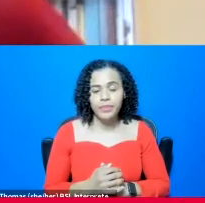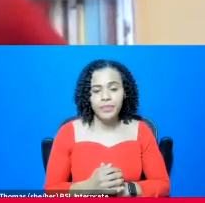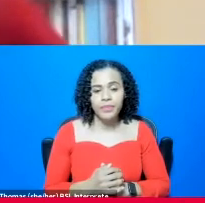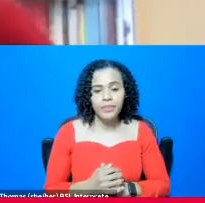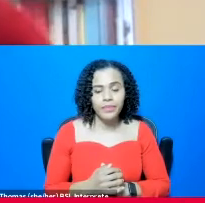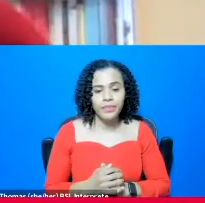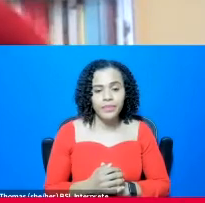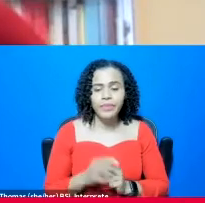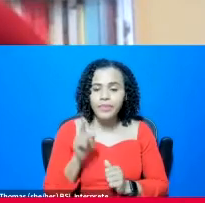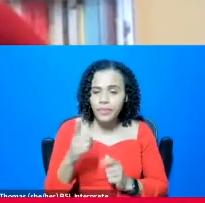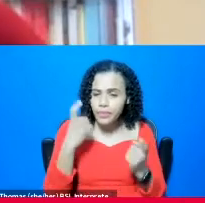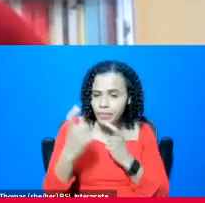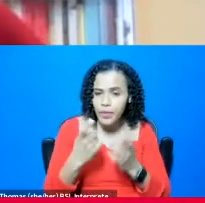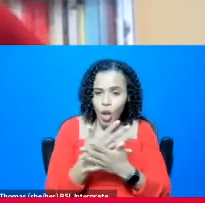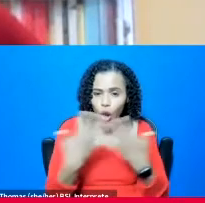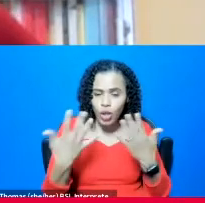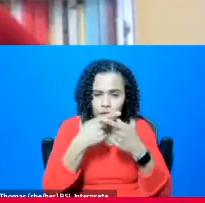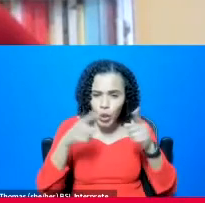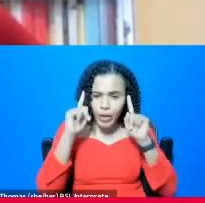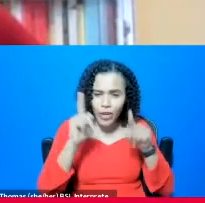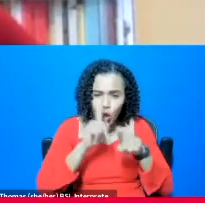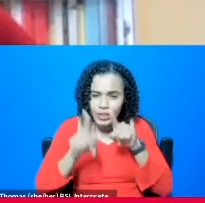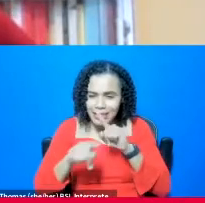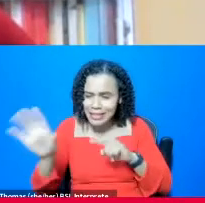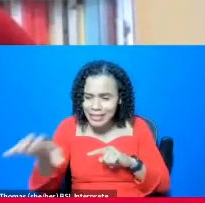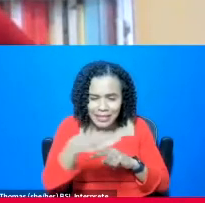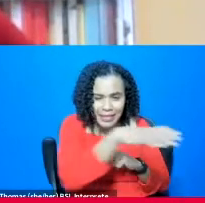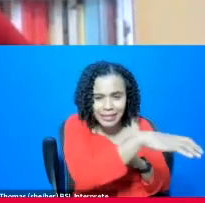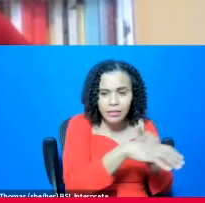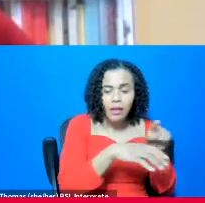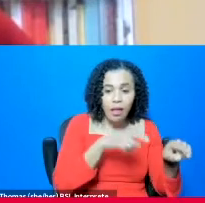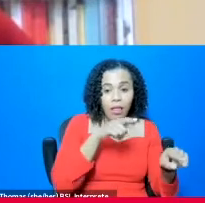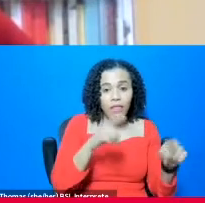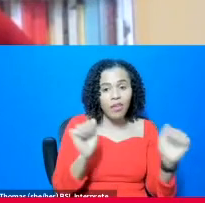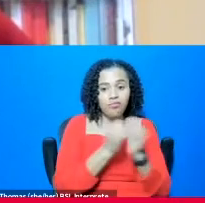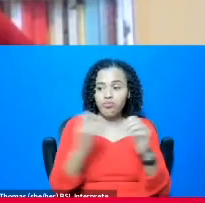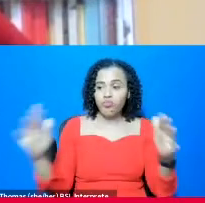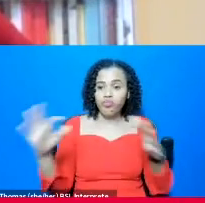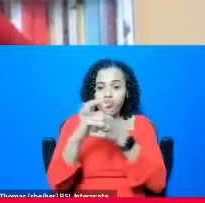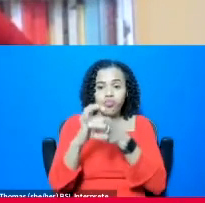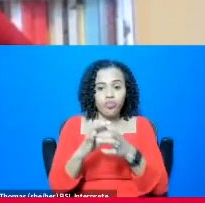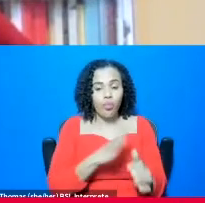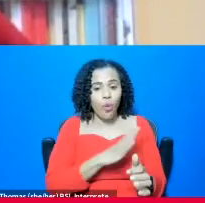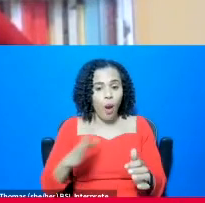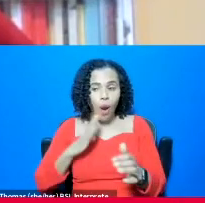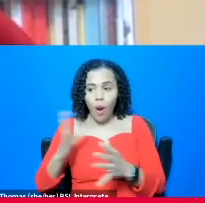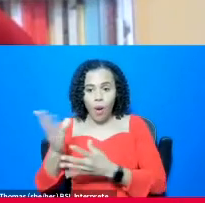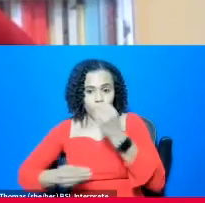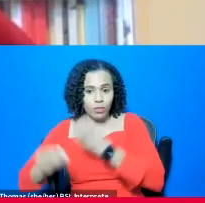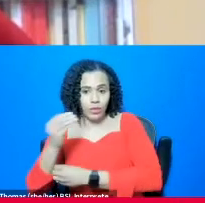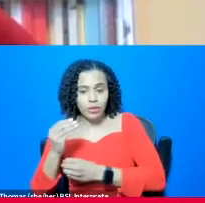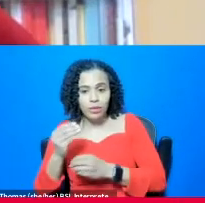lots of universities, their defense for having investments in the arms trade is that they are not meant to take a